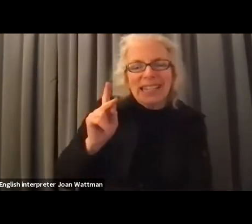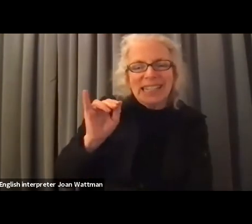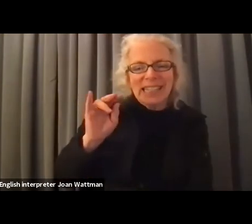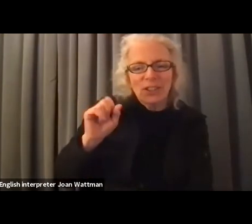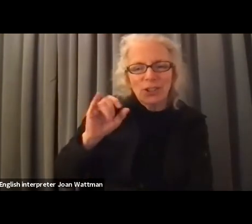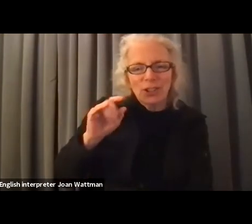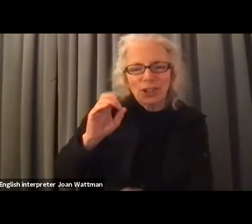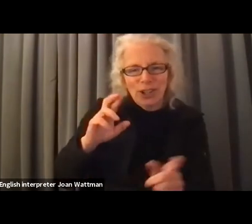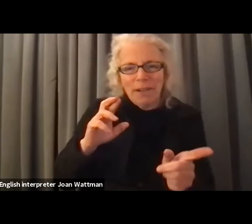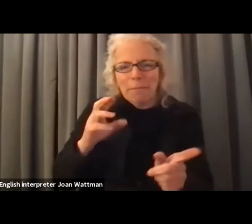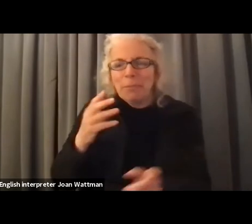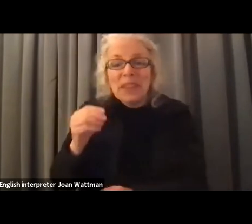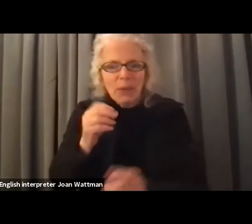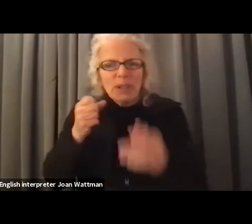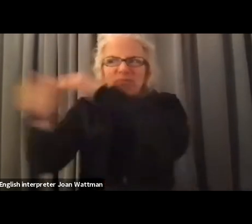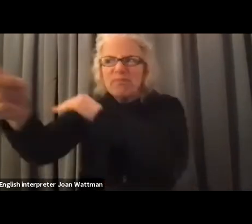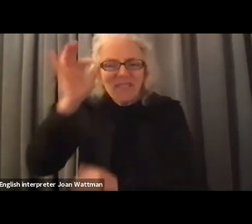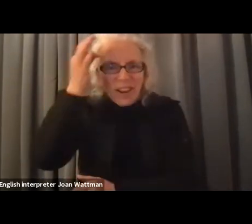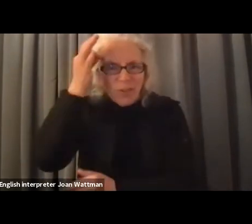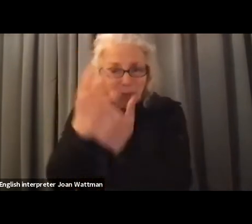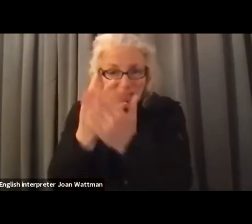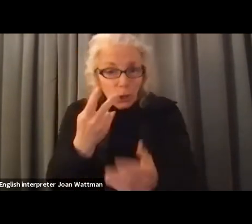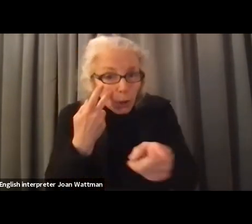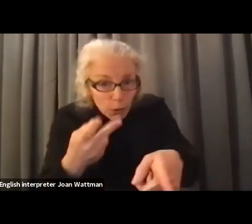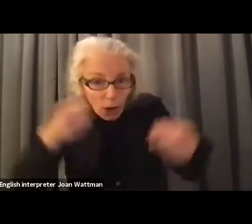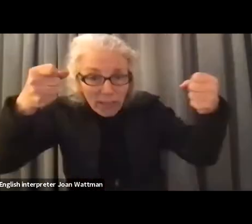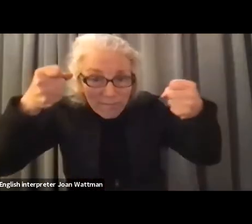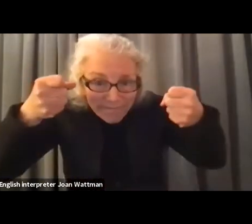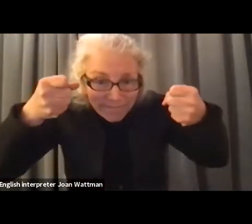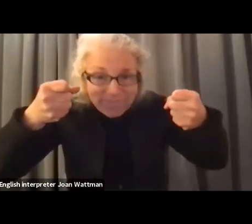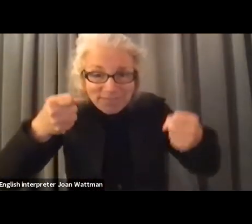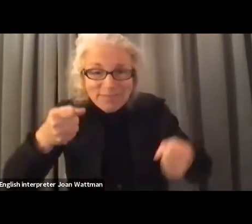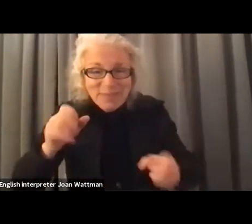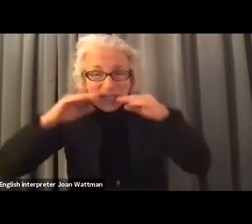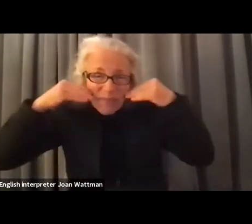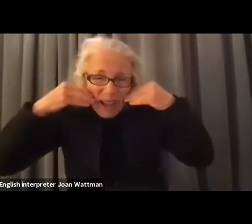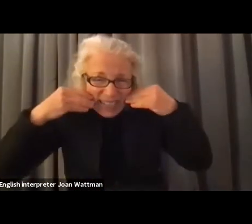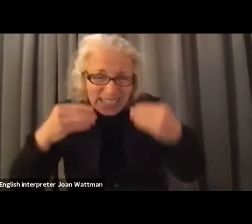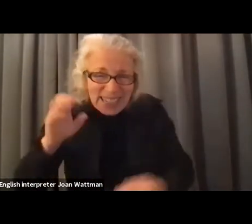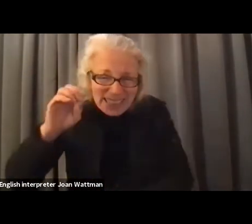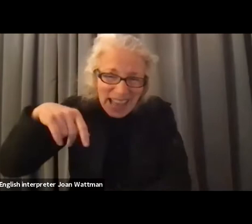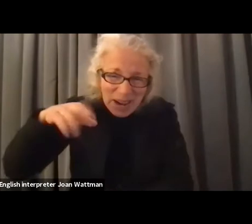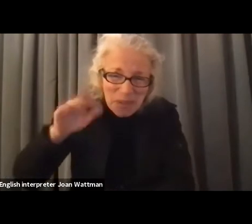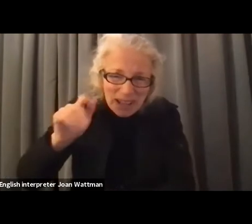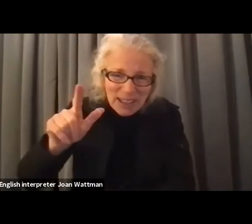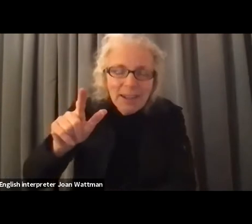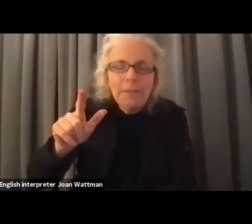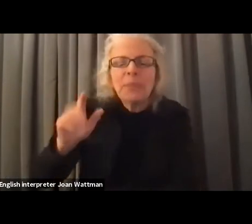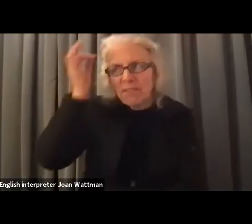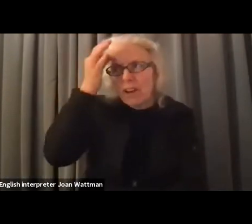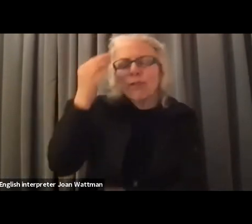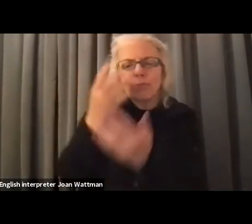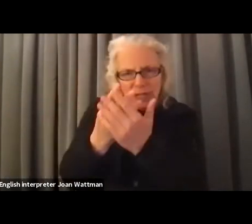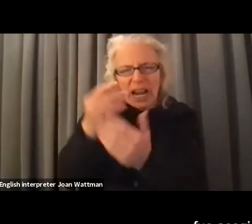prison. And you see Eqbal behind bars in one of those slides, actually smiling. A federal prison where I remember